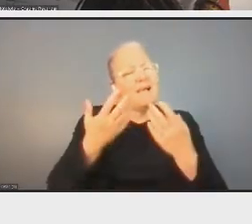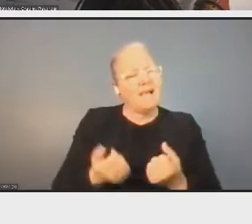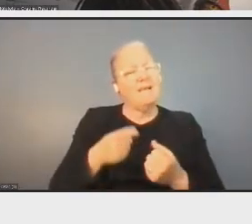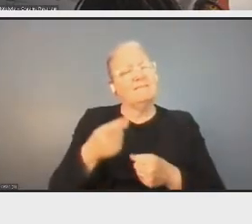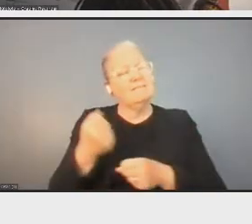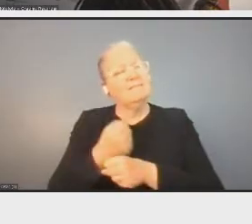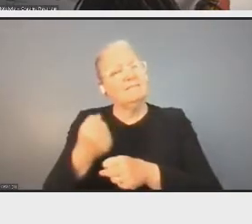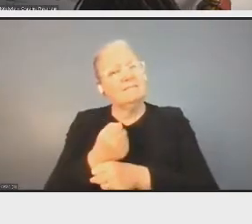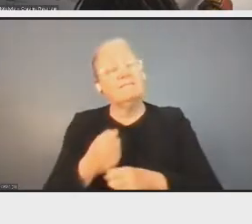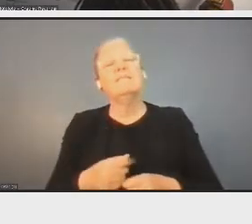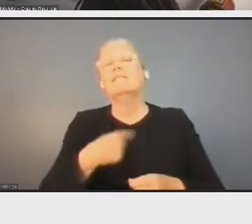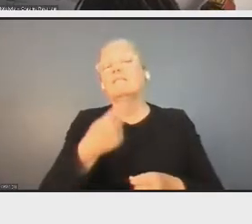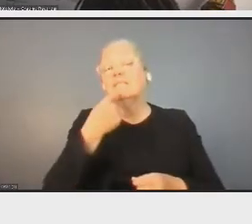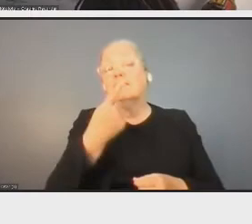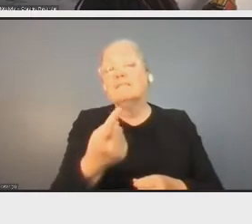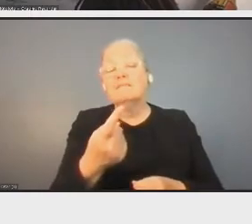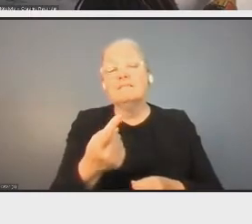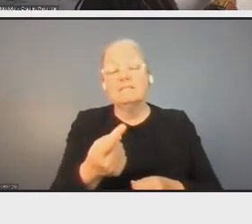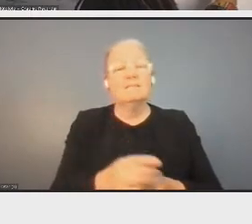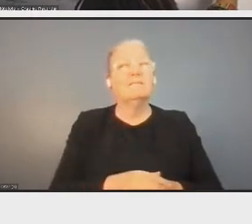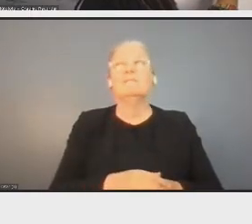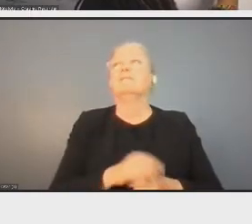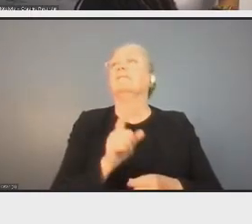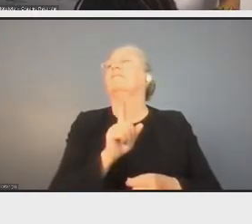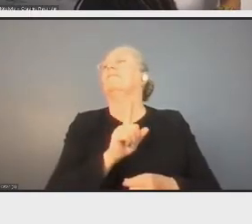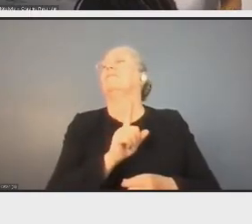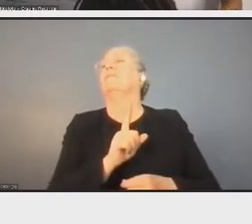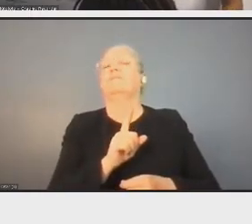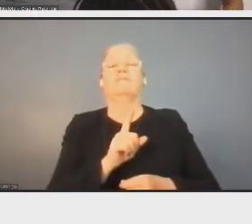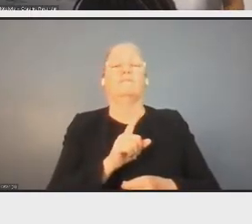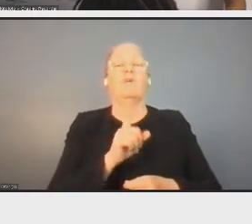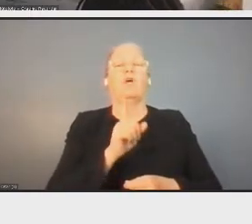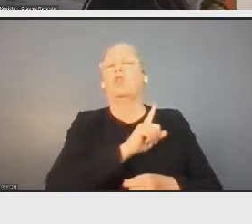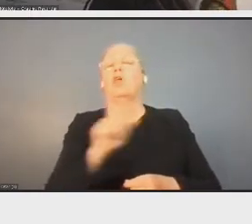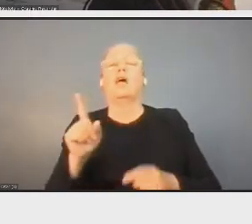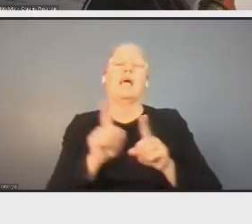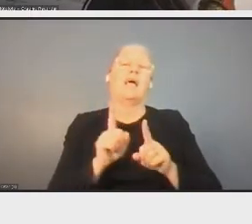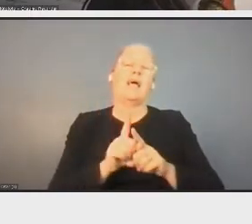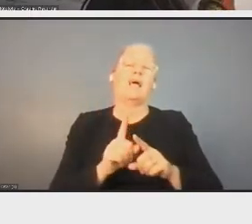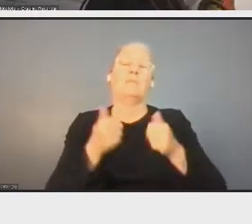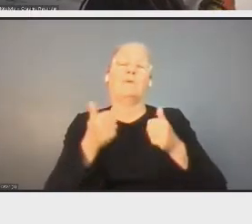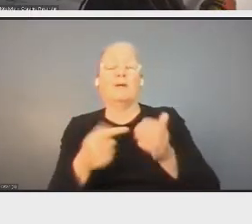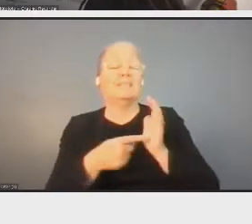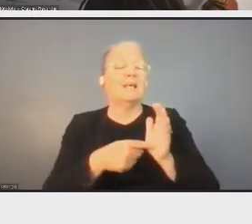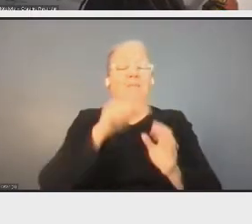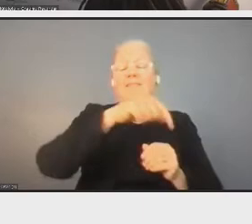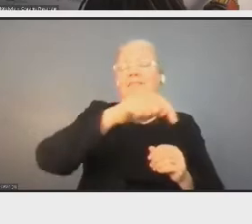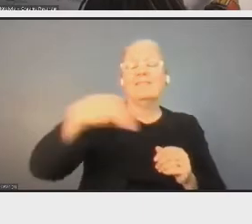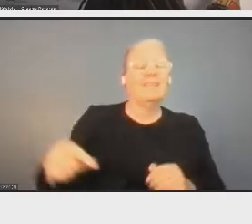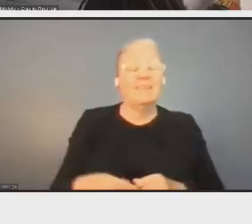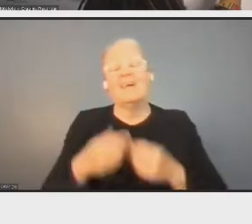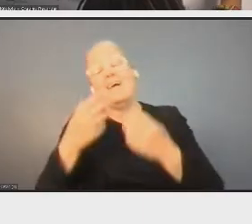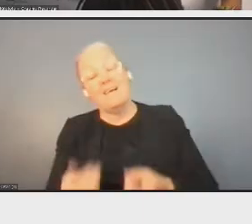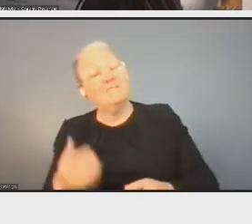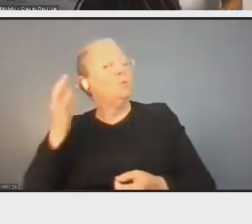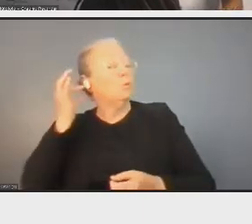the discussion saying that there is no dearth of good examples. Women are there. Women are the agents